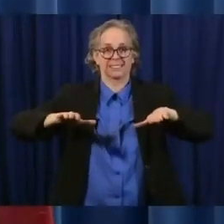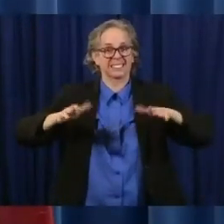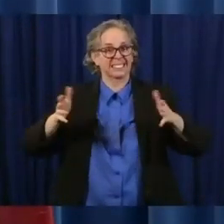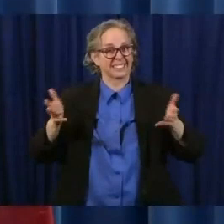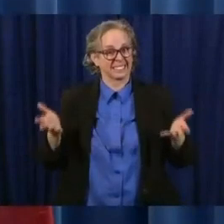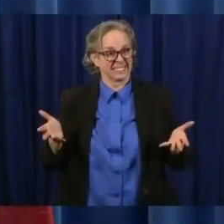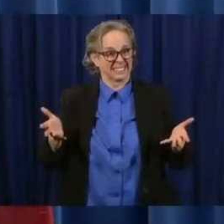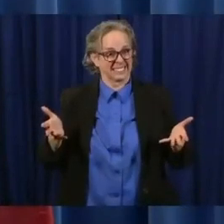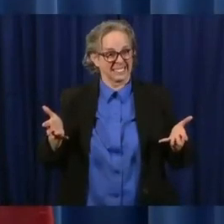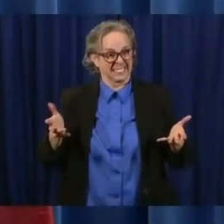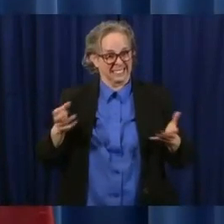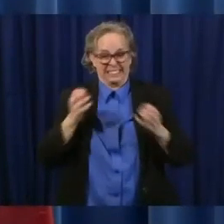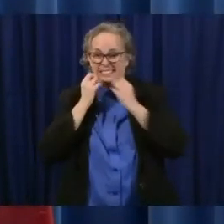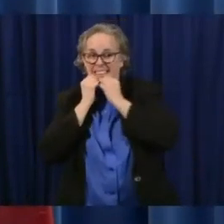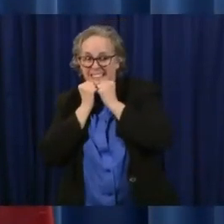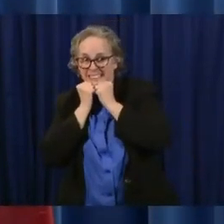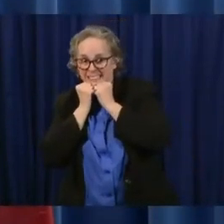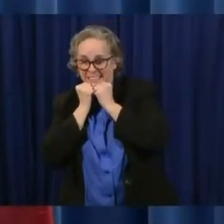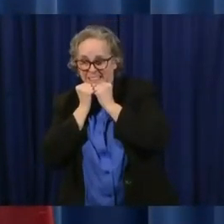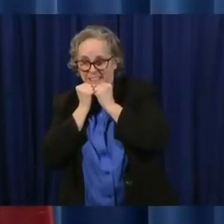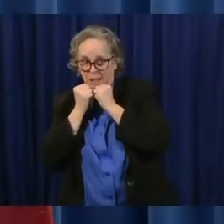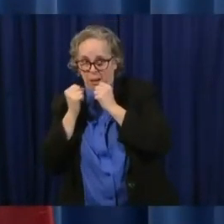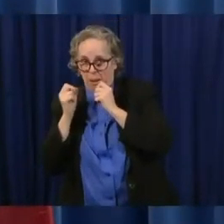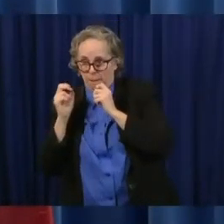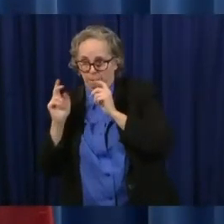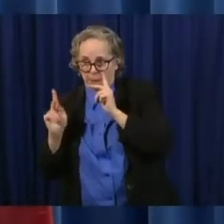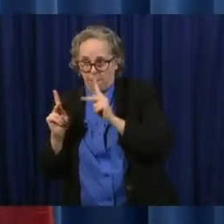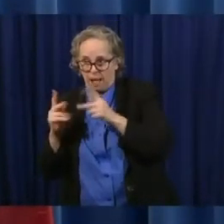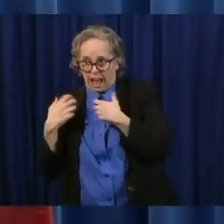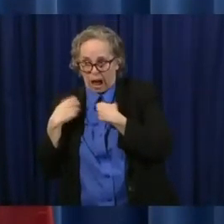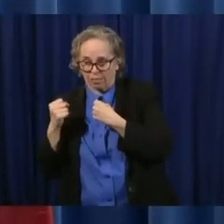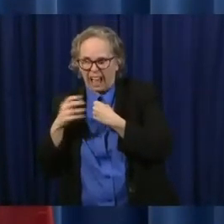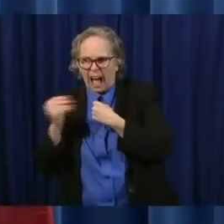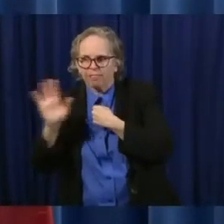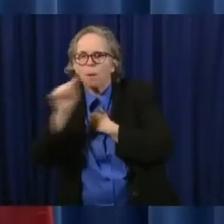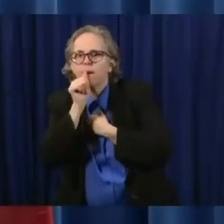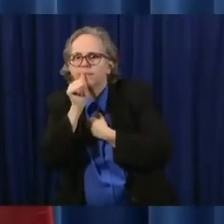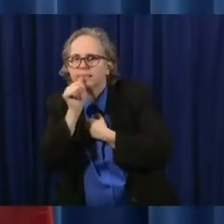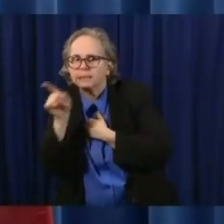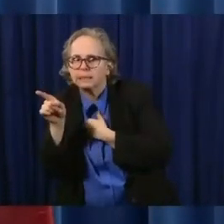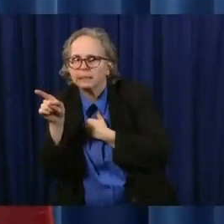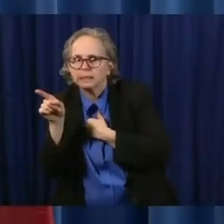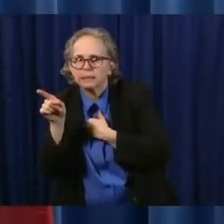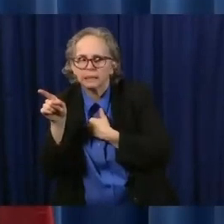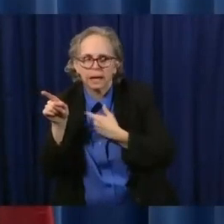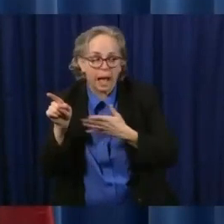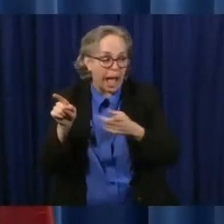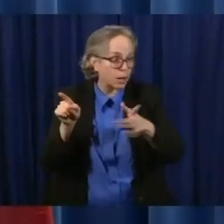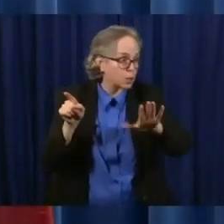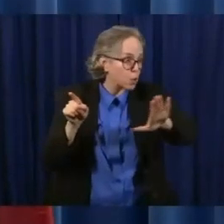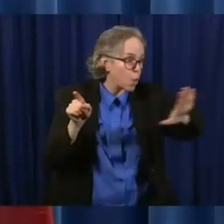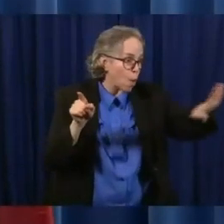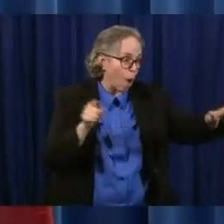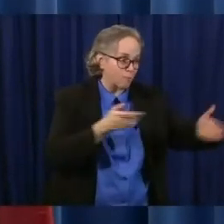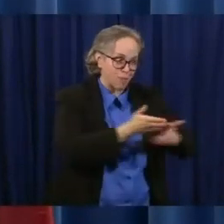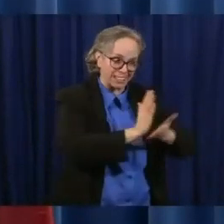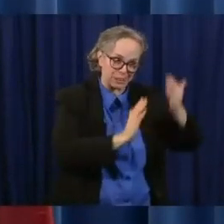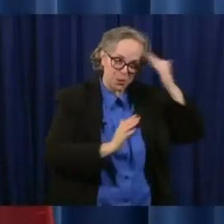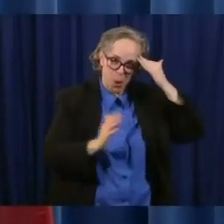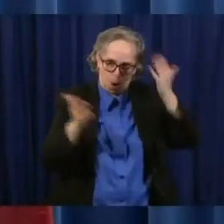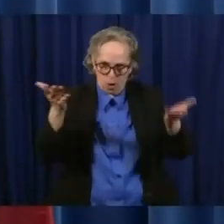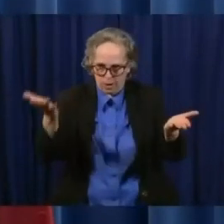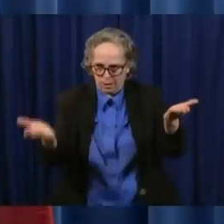those. So far, as part of our commitment to transparency, the Department of Health has developed several